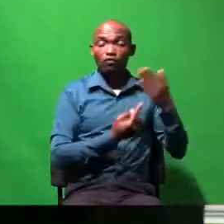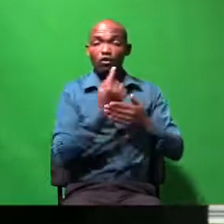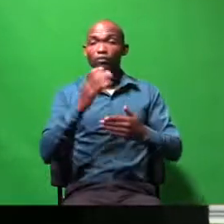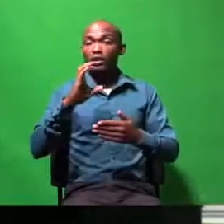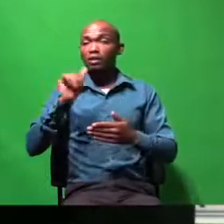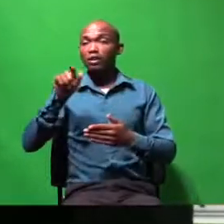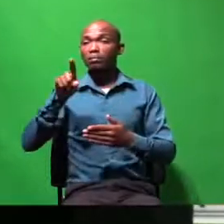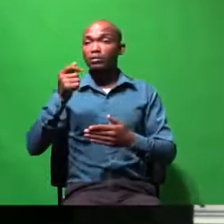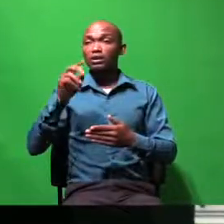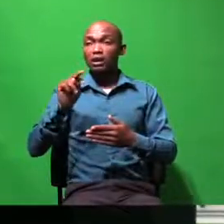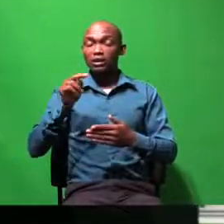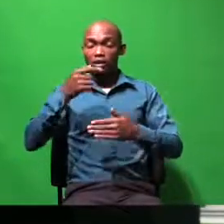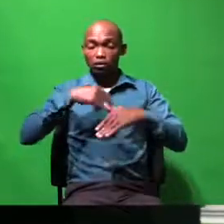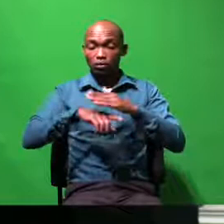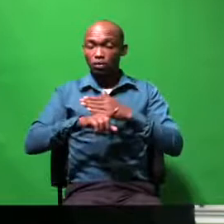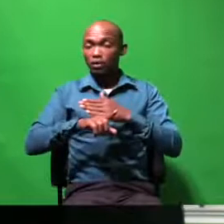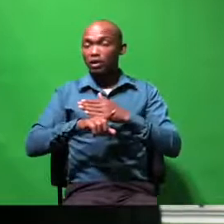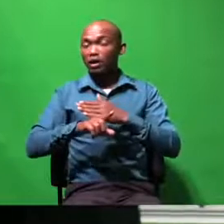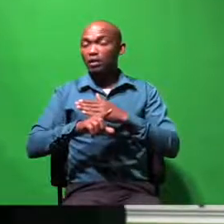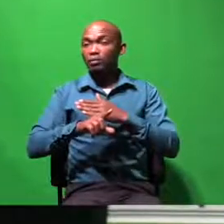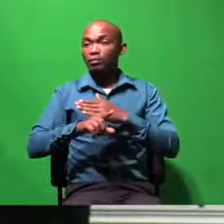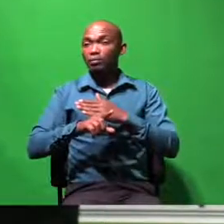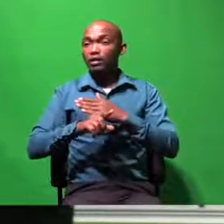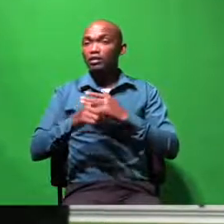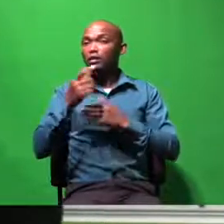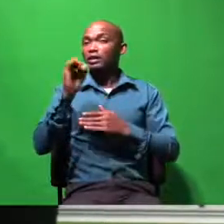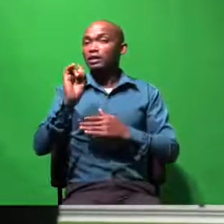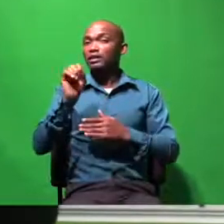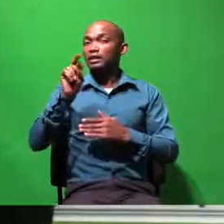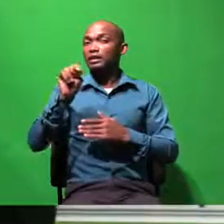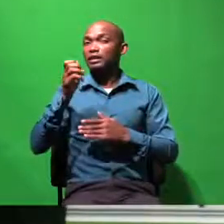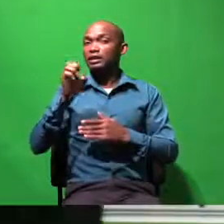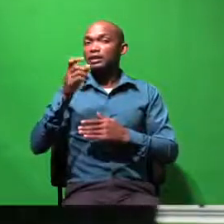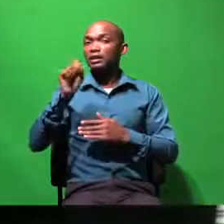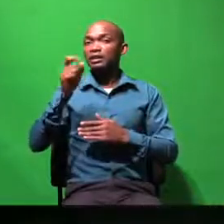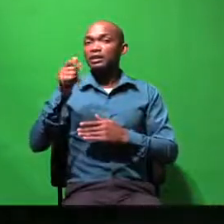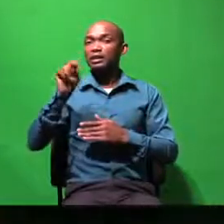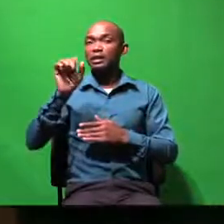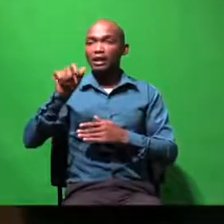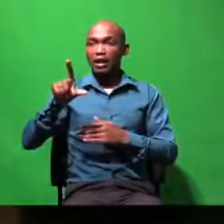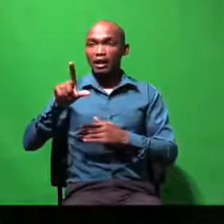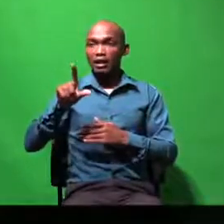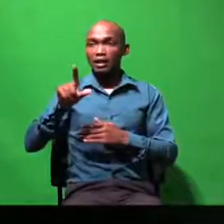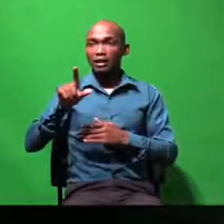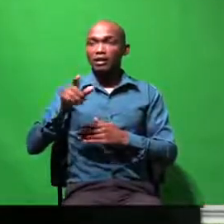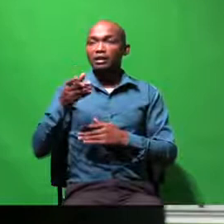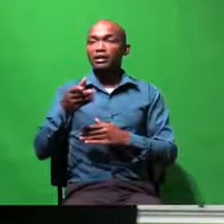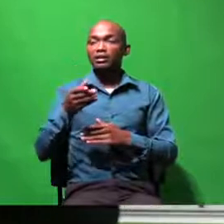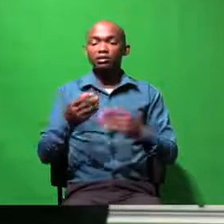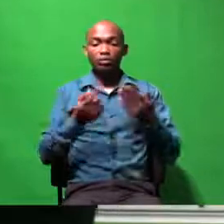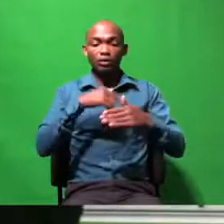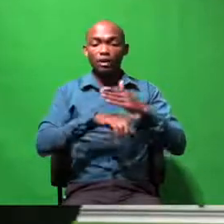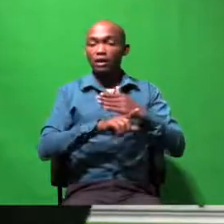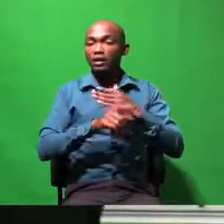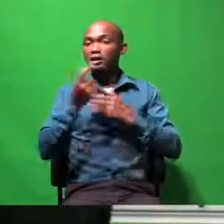capillary, then to the intestinal space, and now they reach in a specific area, I mean the